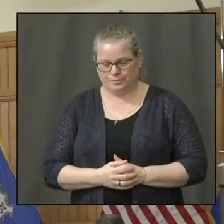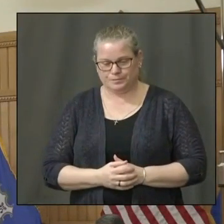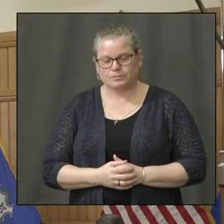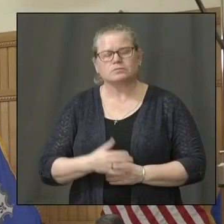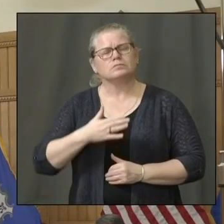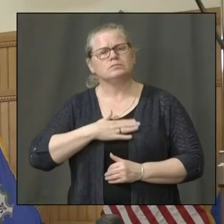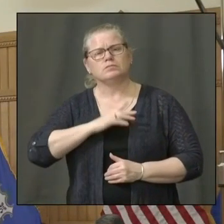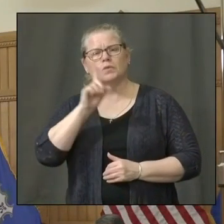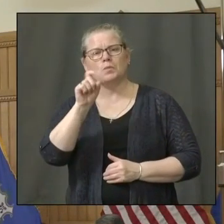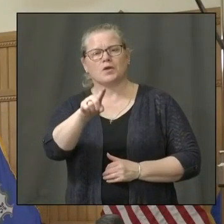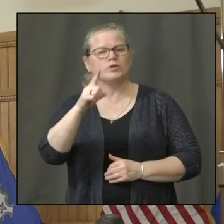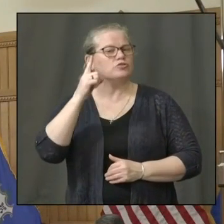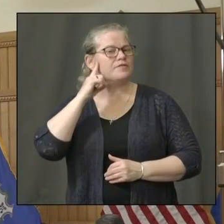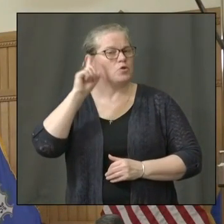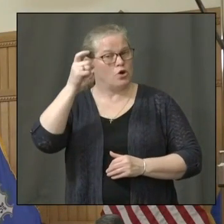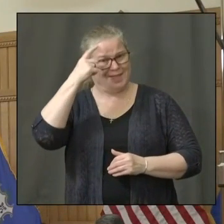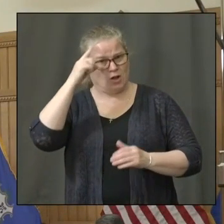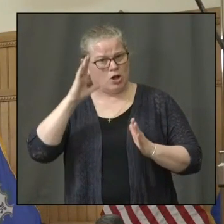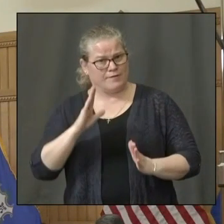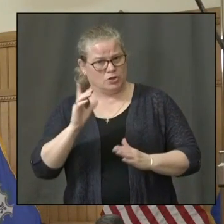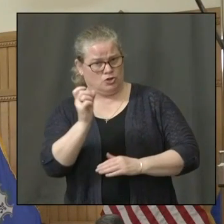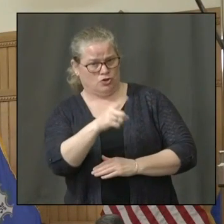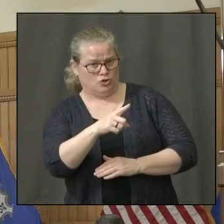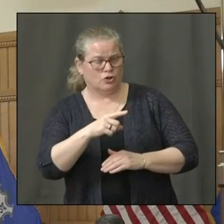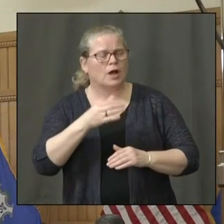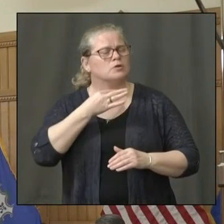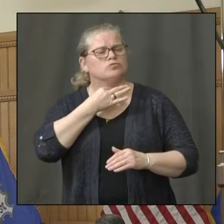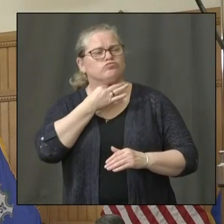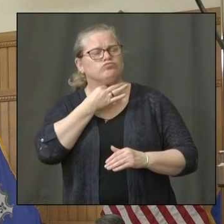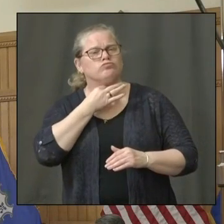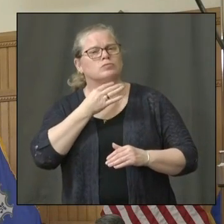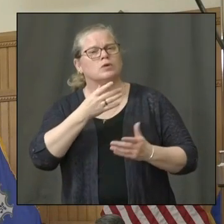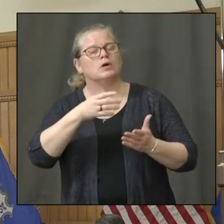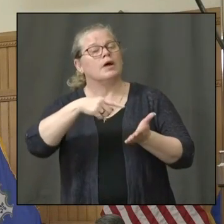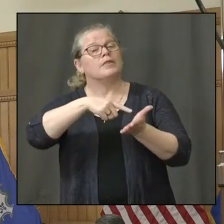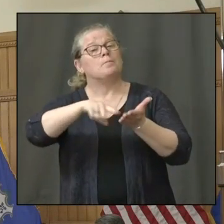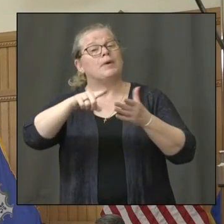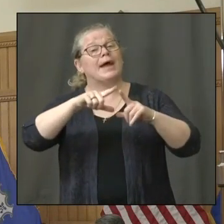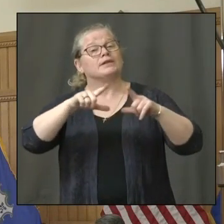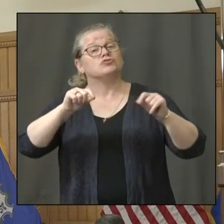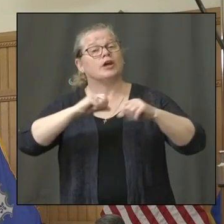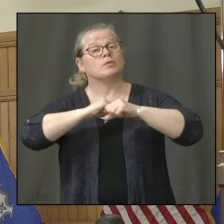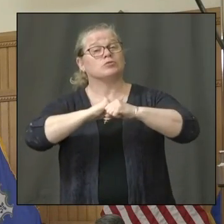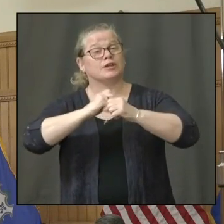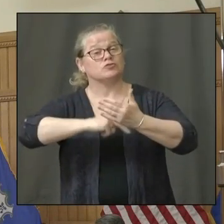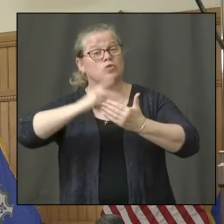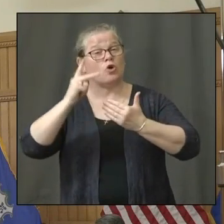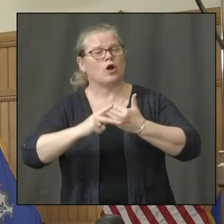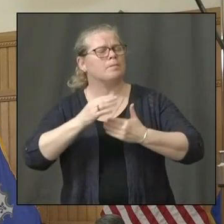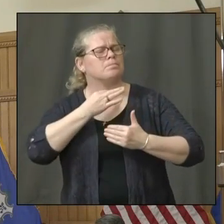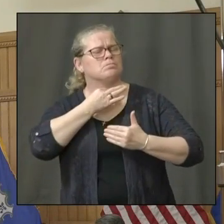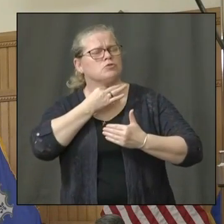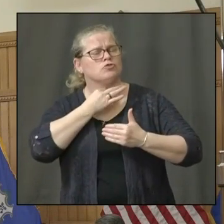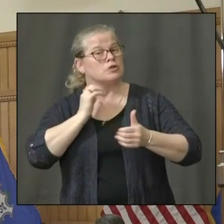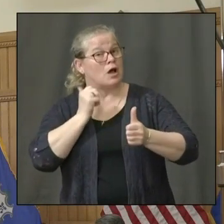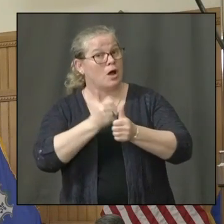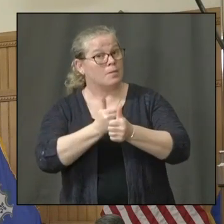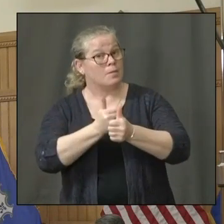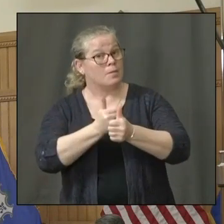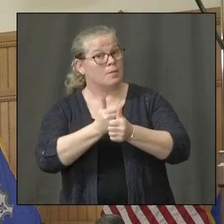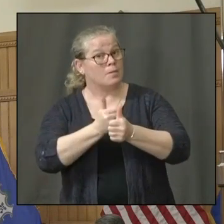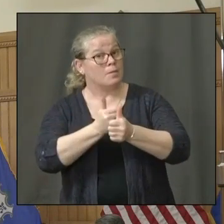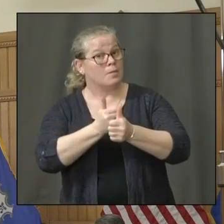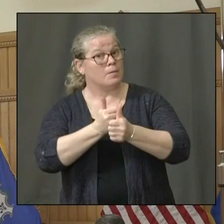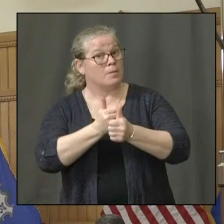This question is for the governor. I was hoping for an update on the Paycheck Protection Program, looking to see how many loans have been approved